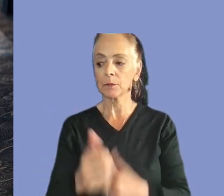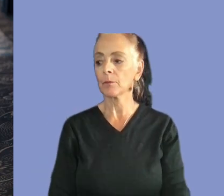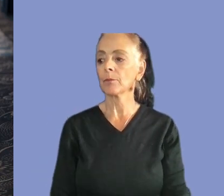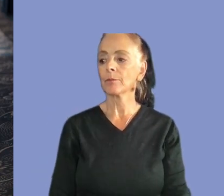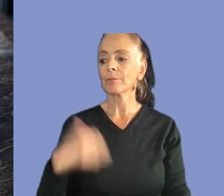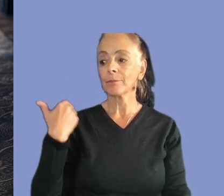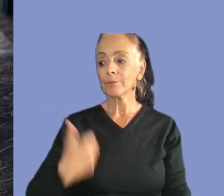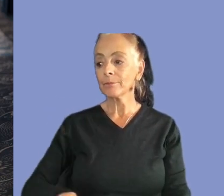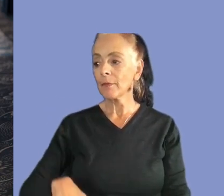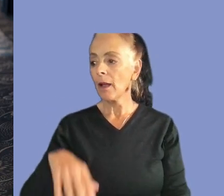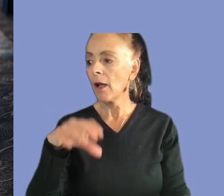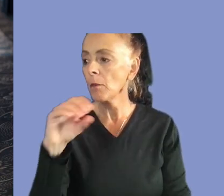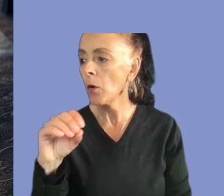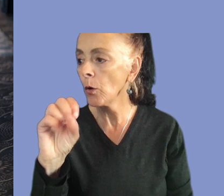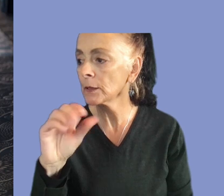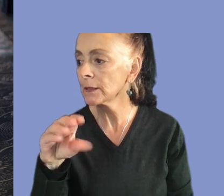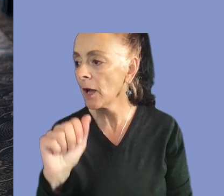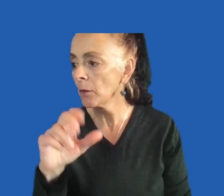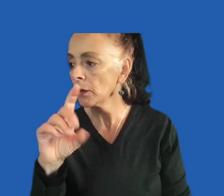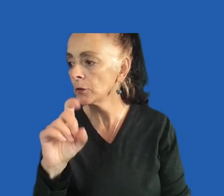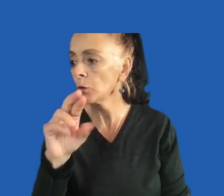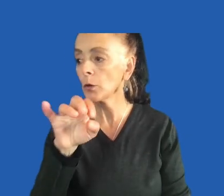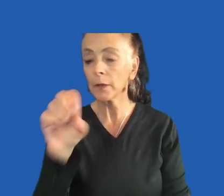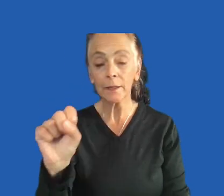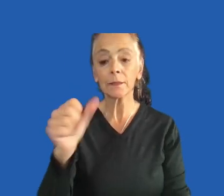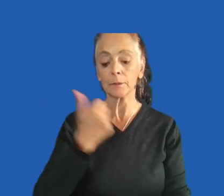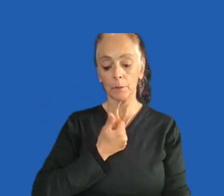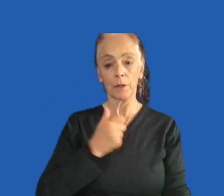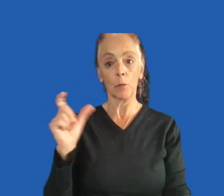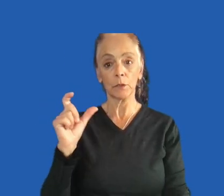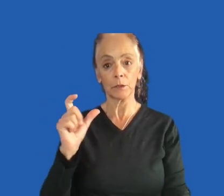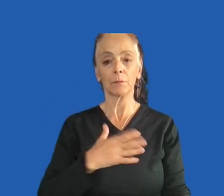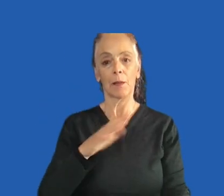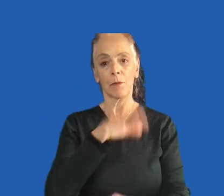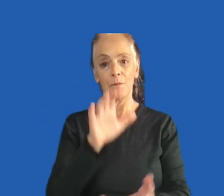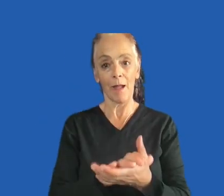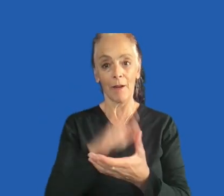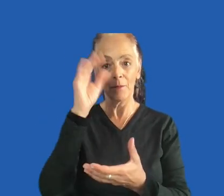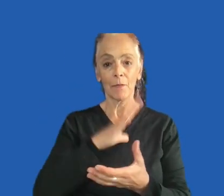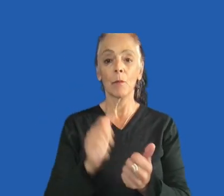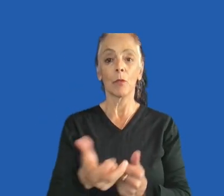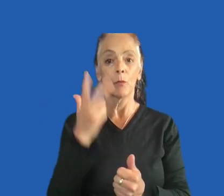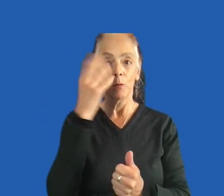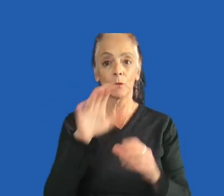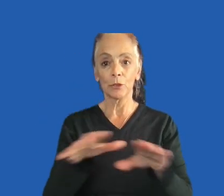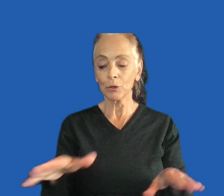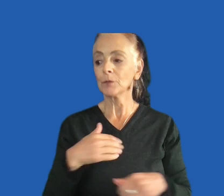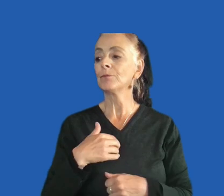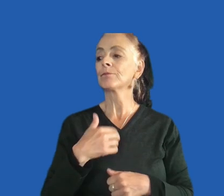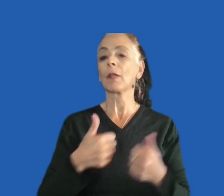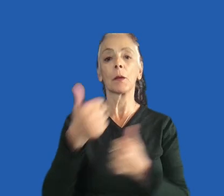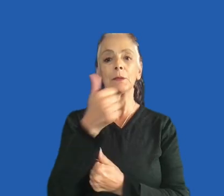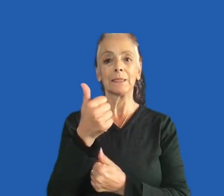happily married and a father to three beautiful children. I'm a senior game designer at Warner Brothers Games Montreal, a game